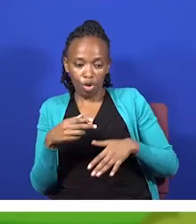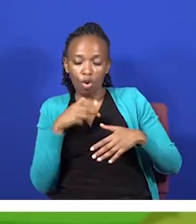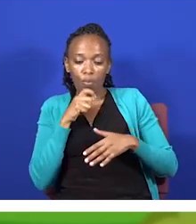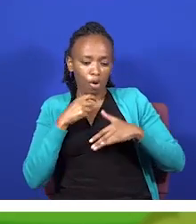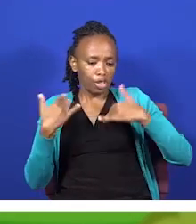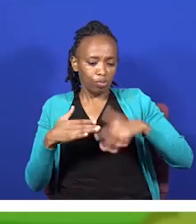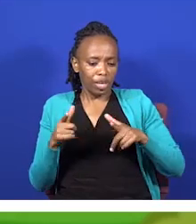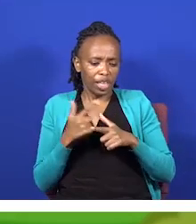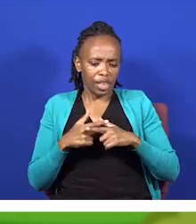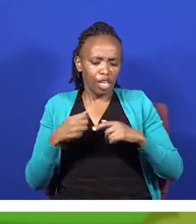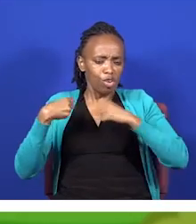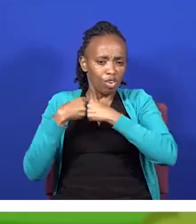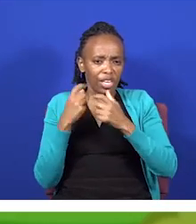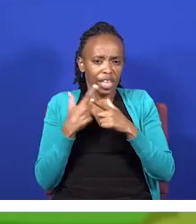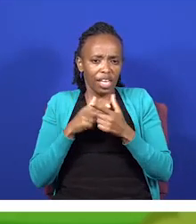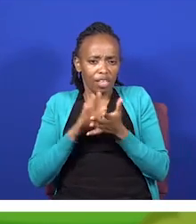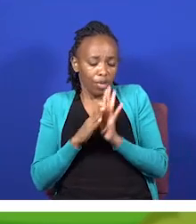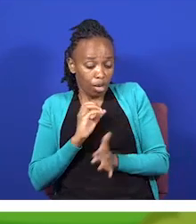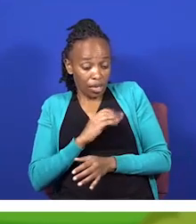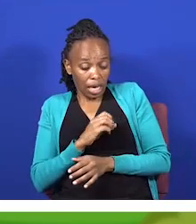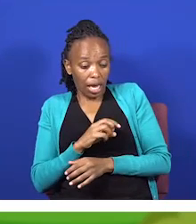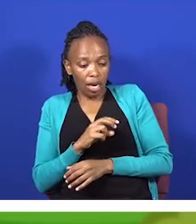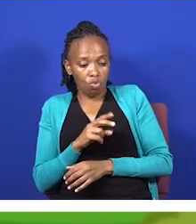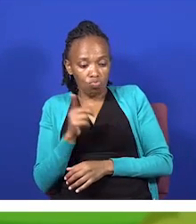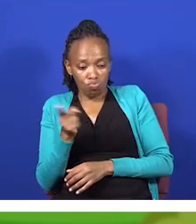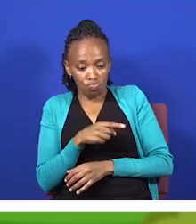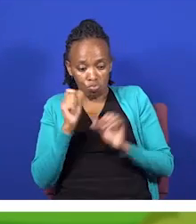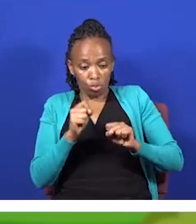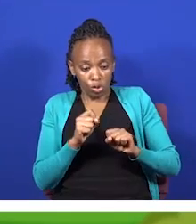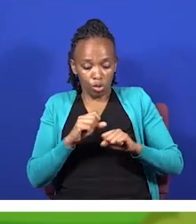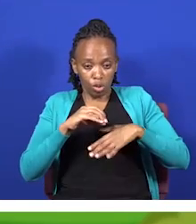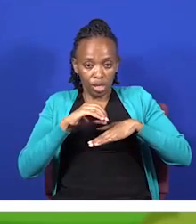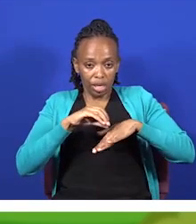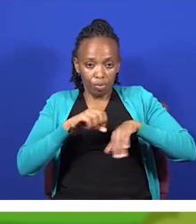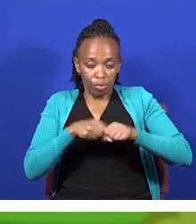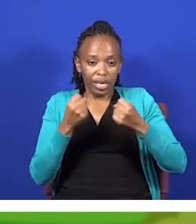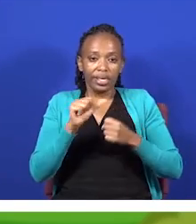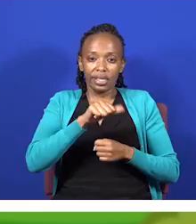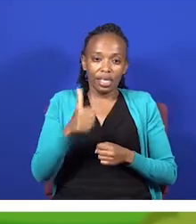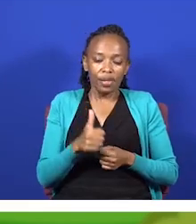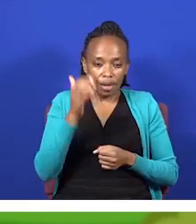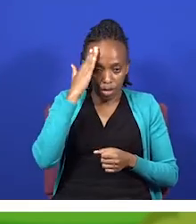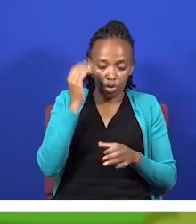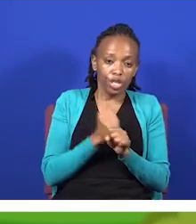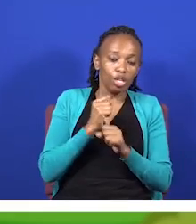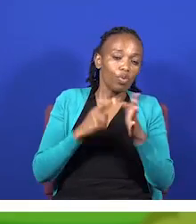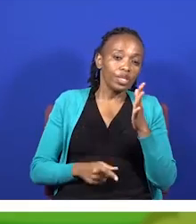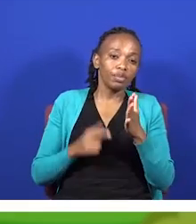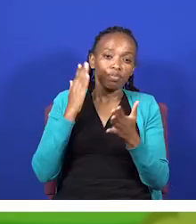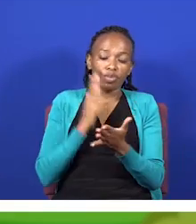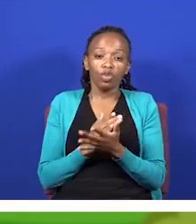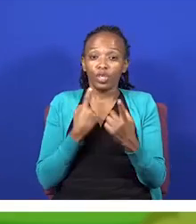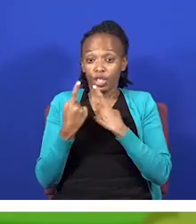fight. And he got scared that, wow, they may hurt each other. Do you know what he did? He actually talked